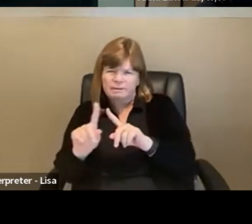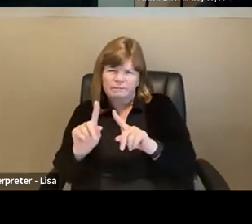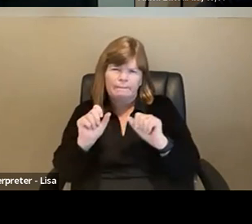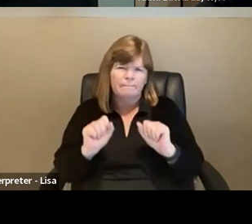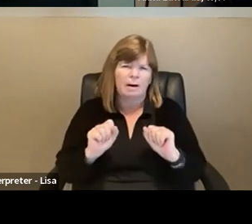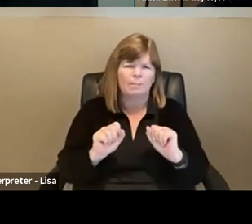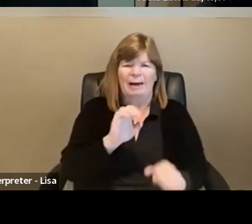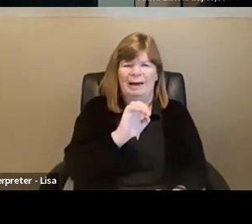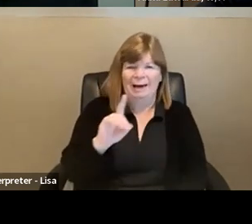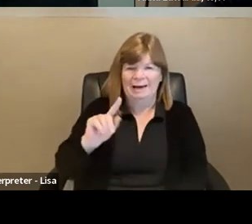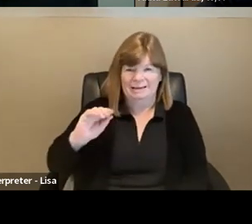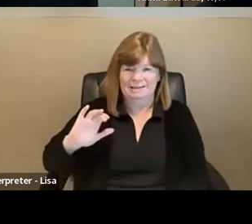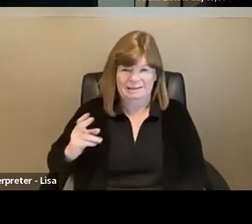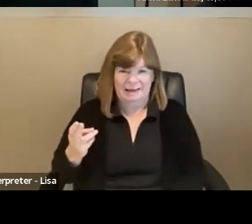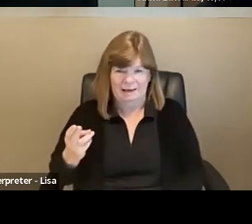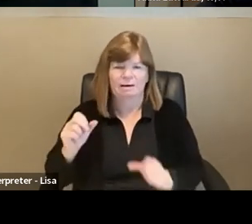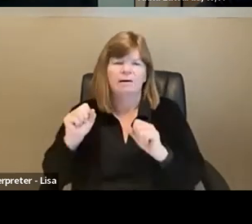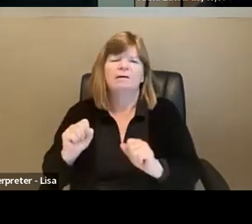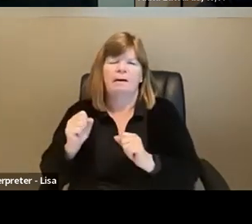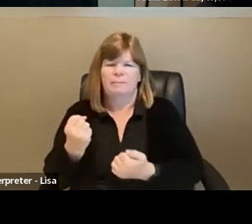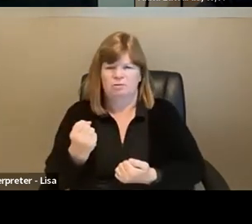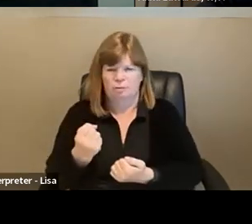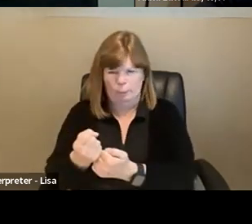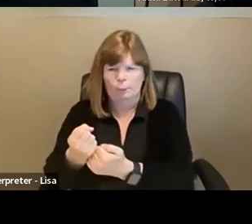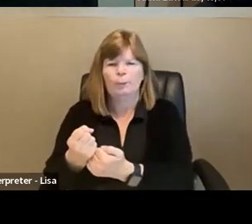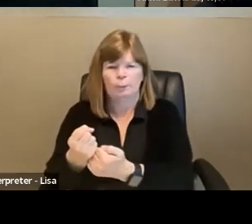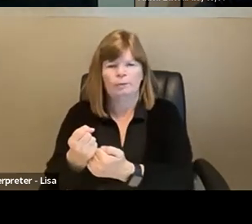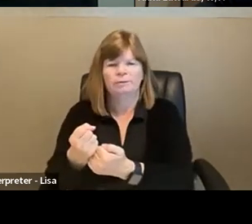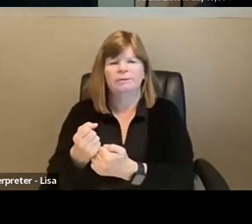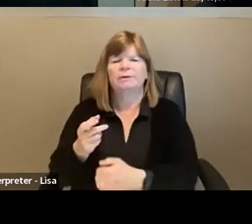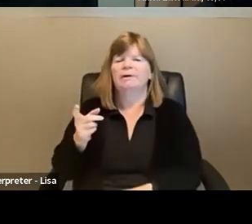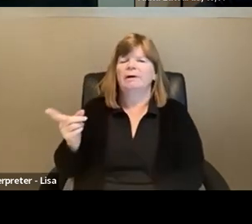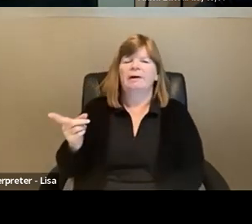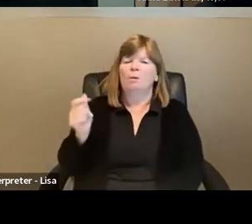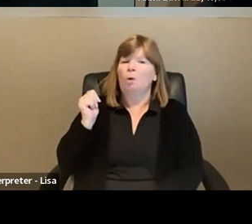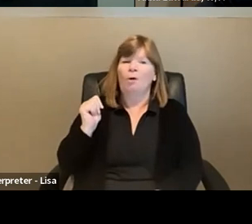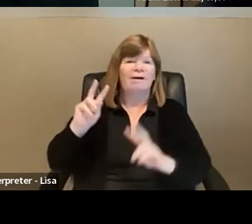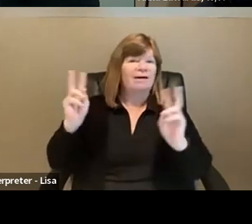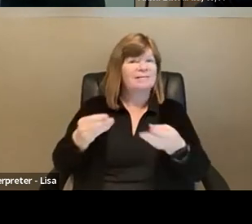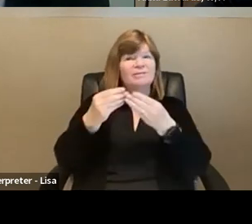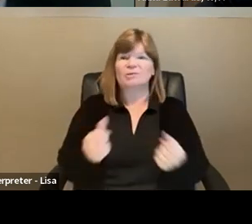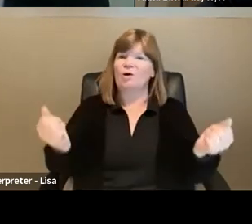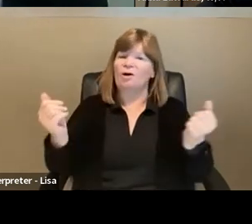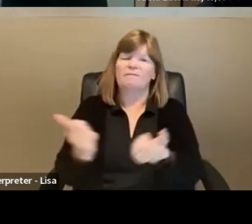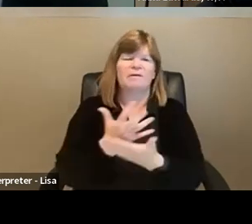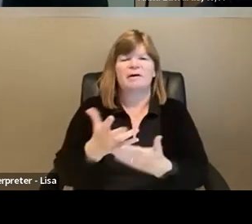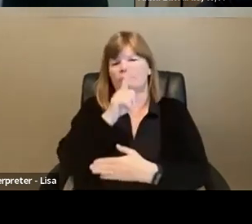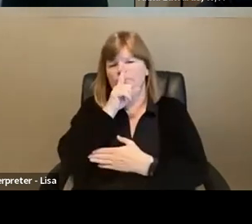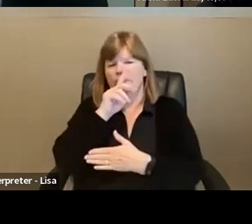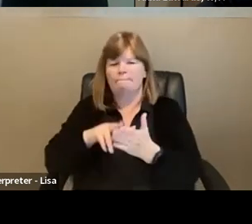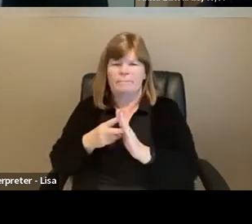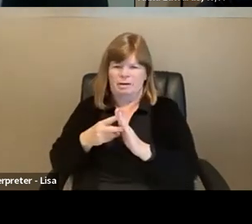EdTech can be a support, right? It's not going to solve everything. We know it's a means to an